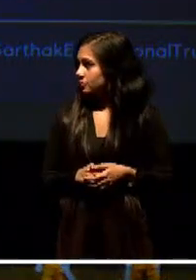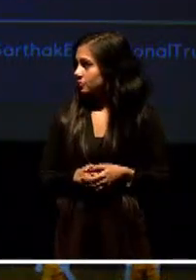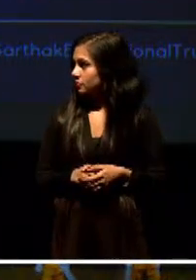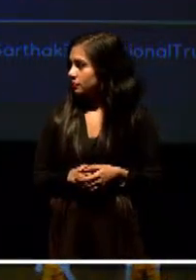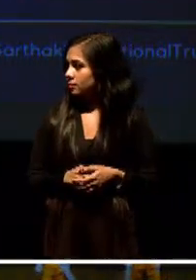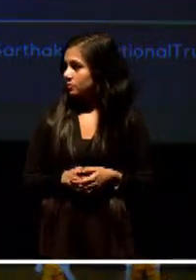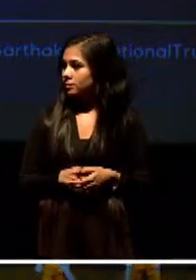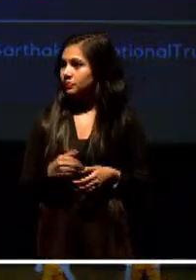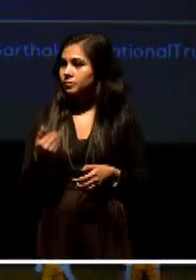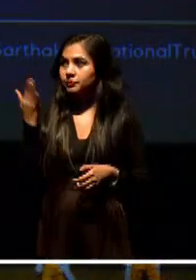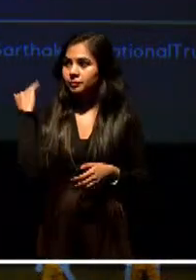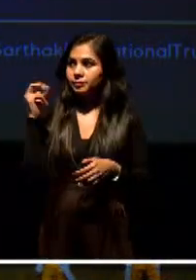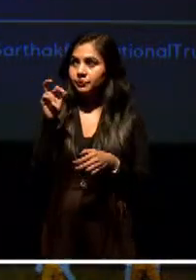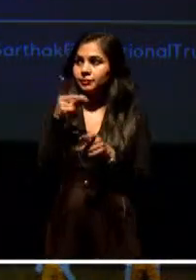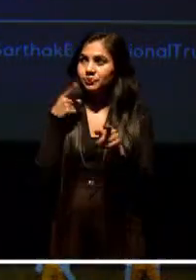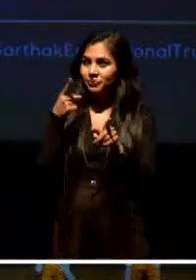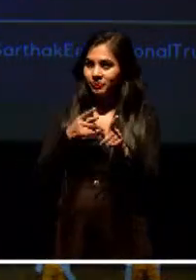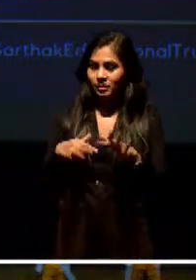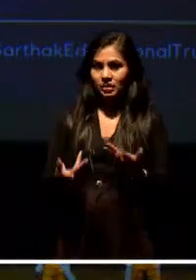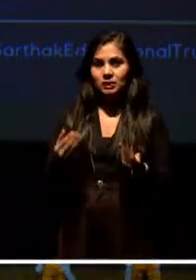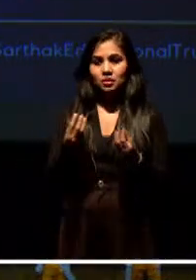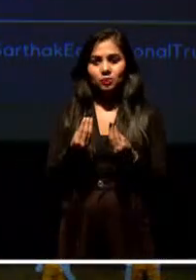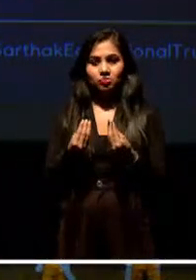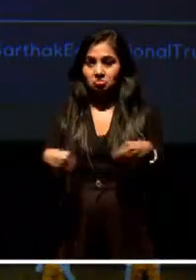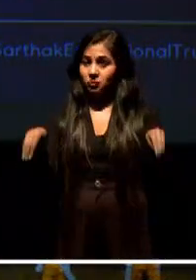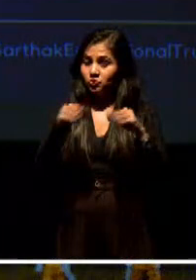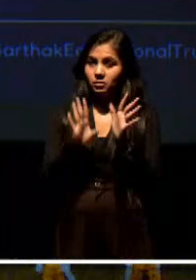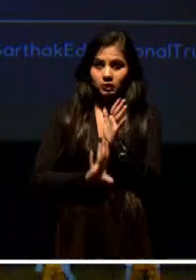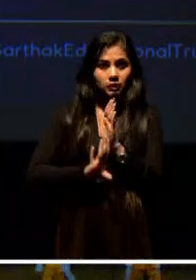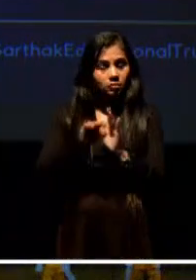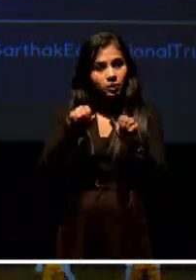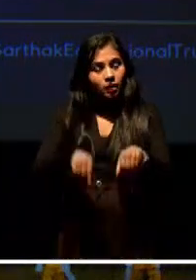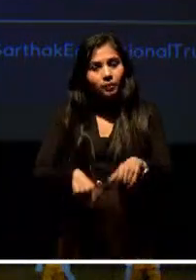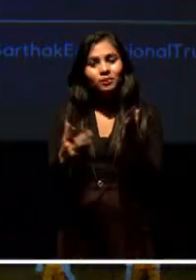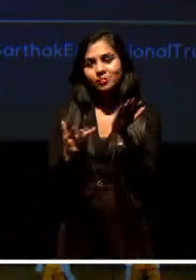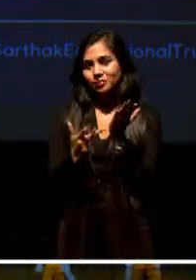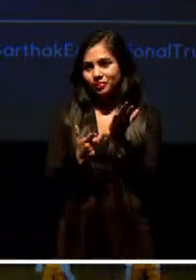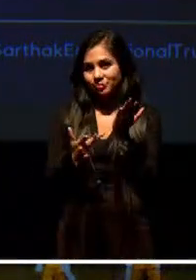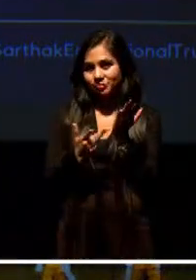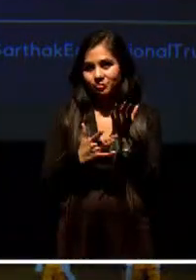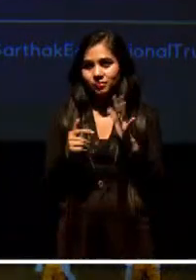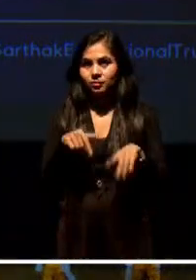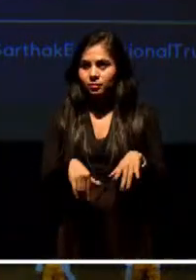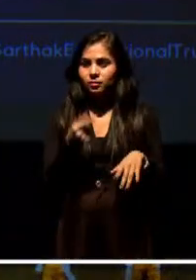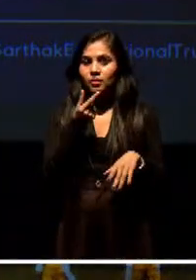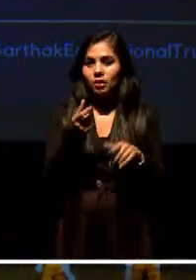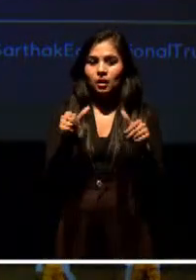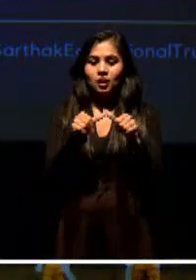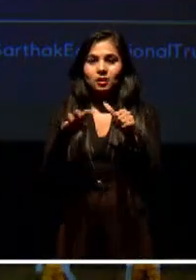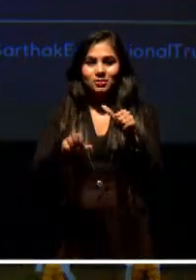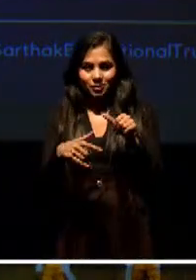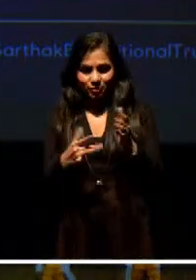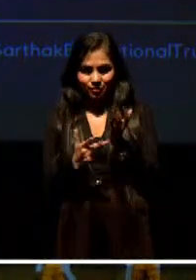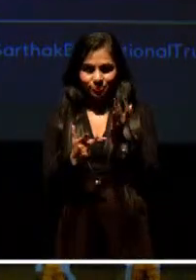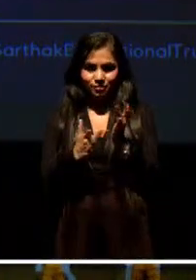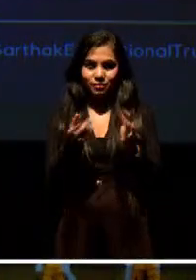in the last 2 decades, I will say there have been so many developments in the field of technology, which we generally call as assistive technology. It has